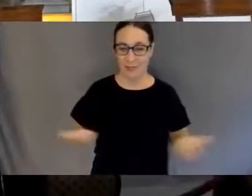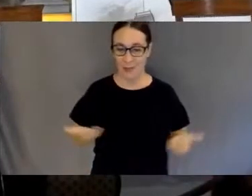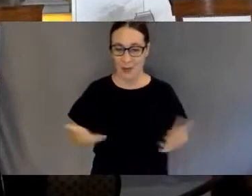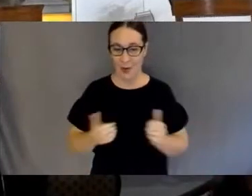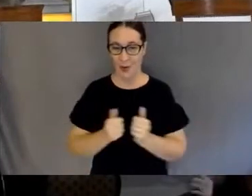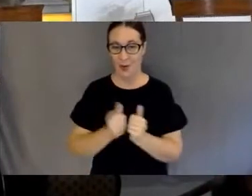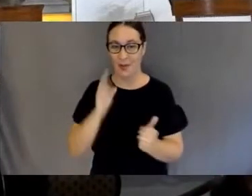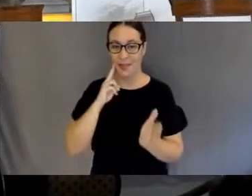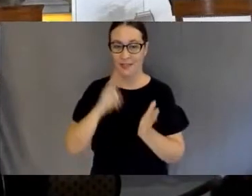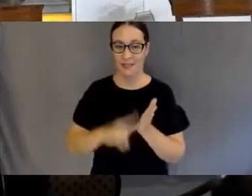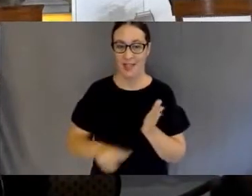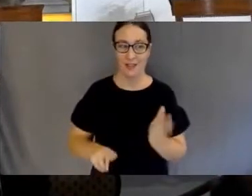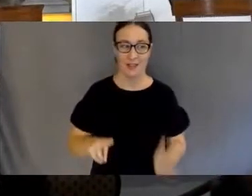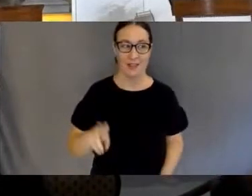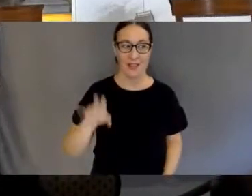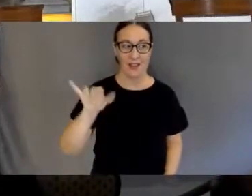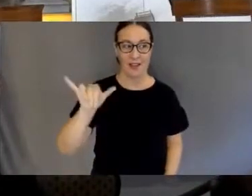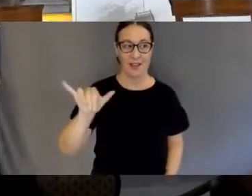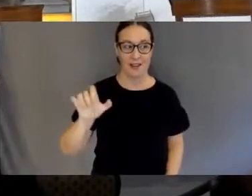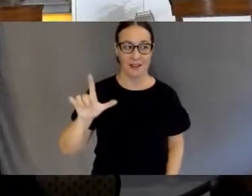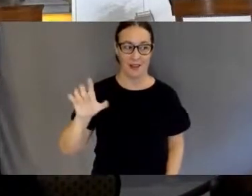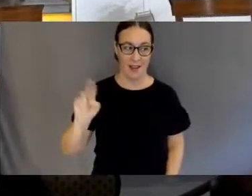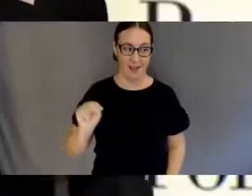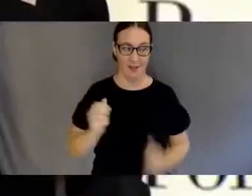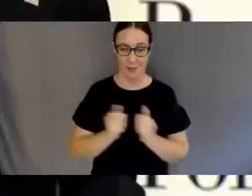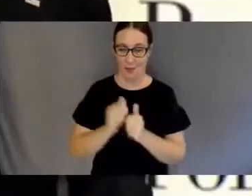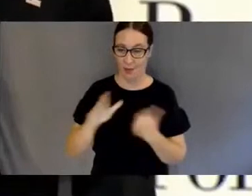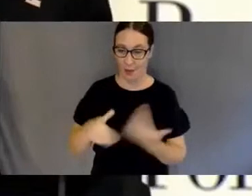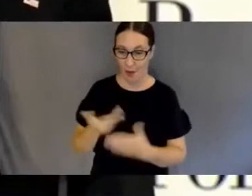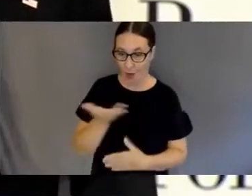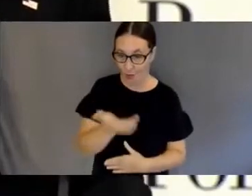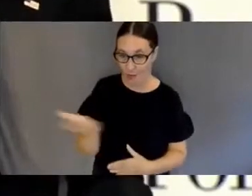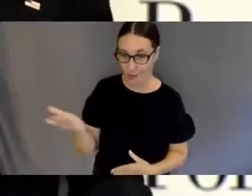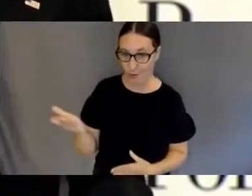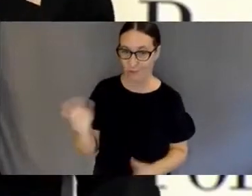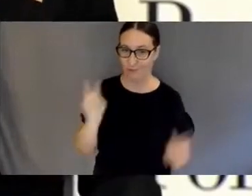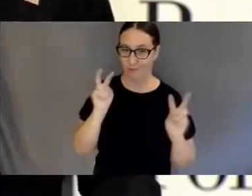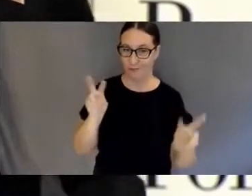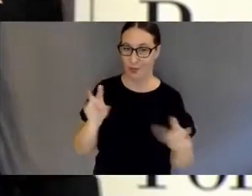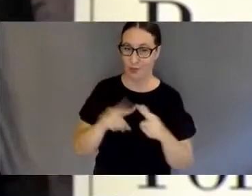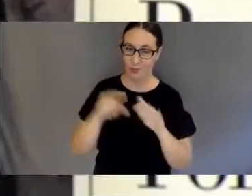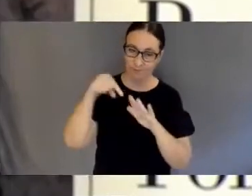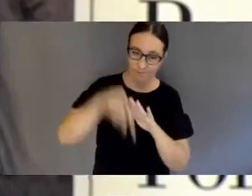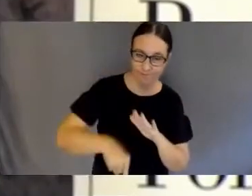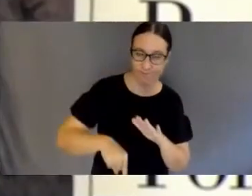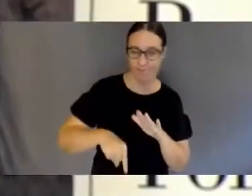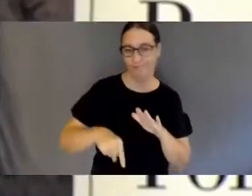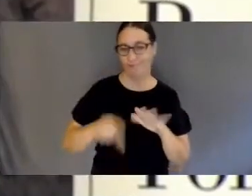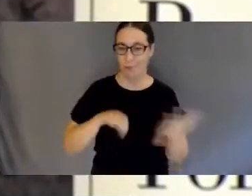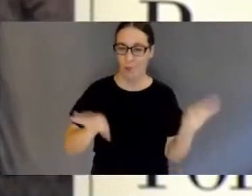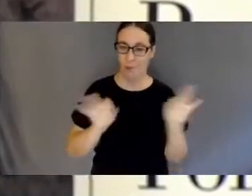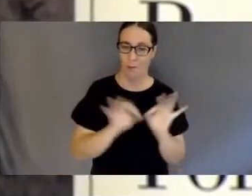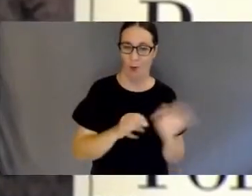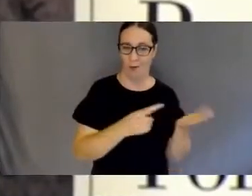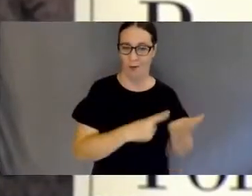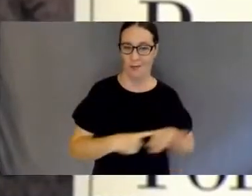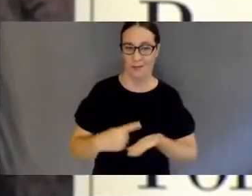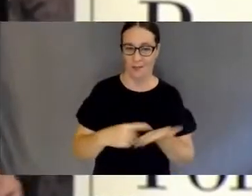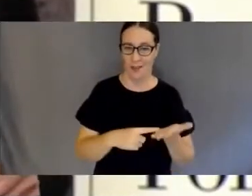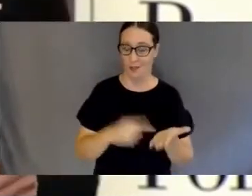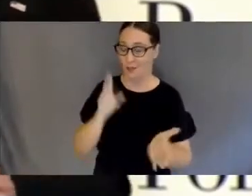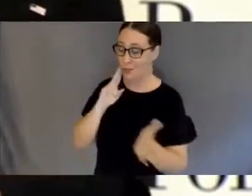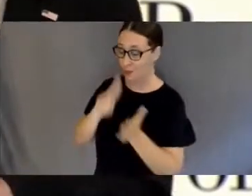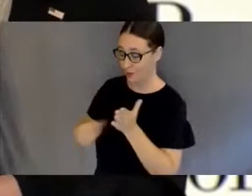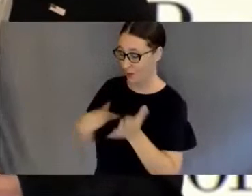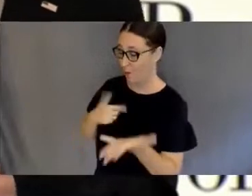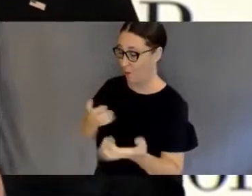Secretary Yellen and with all of you. We're looking forward to a robust and in-depth conversation. And Secretary Yellen, I want to thank you for inviting